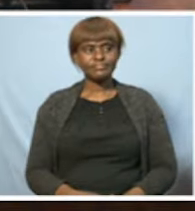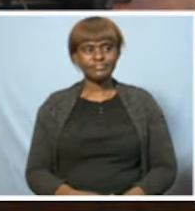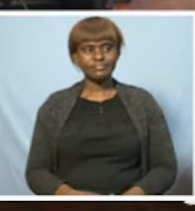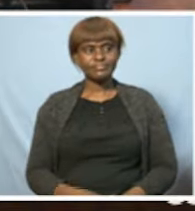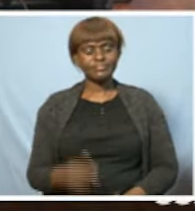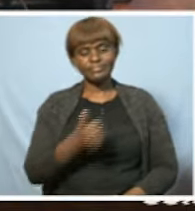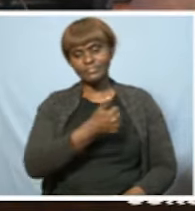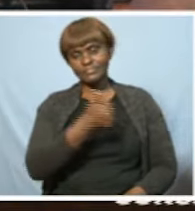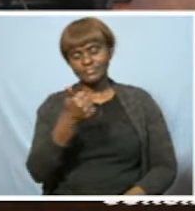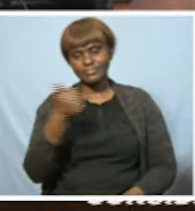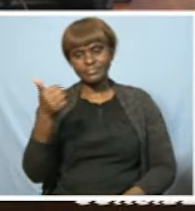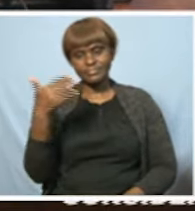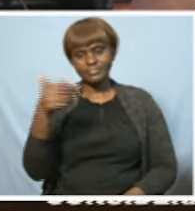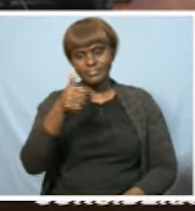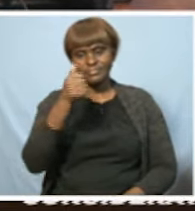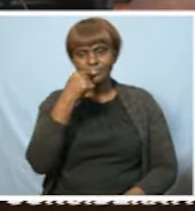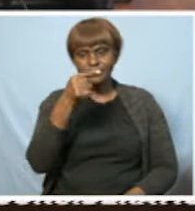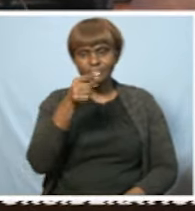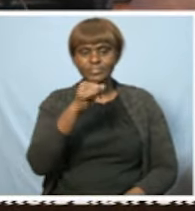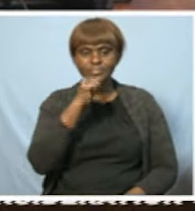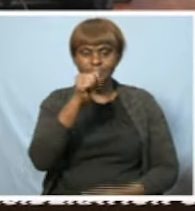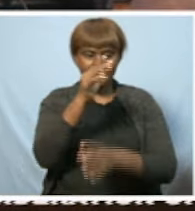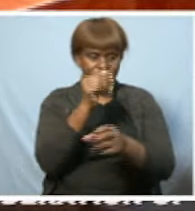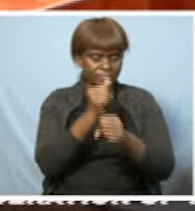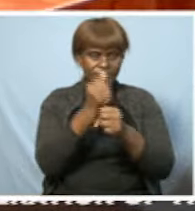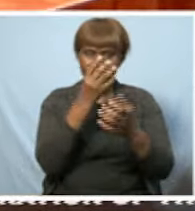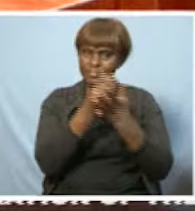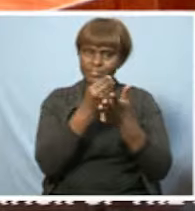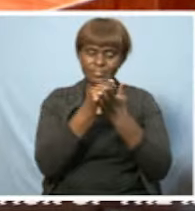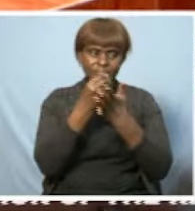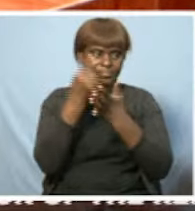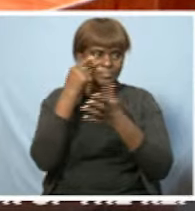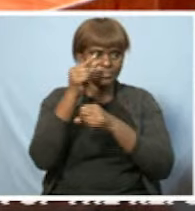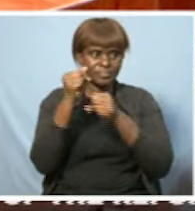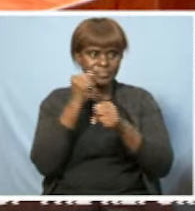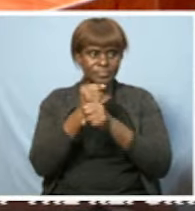other hand, you are saying that you didn't receive funding for the year